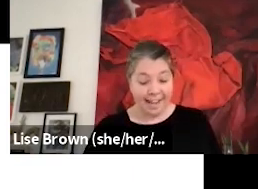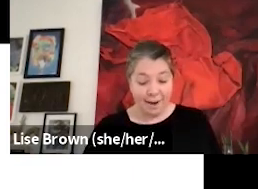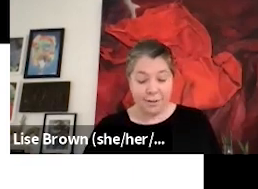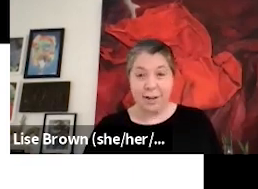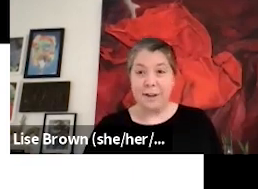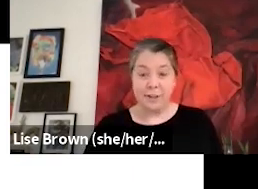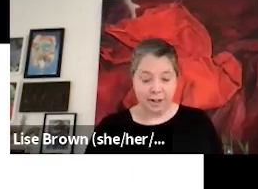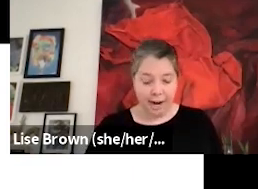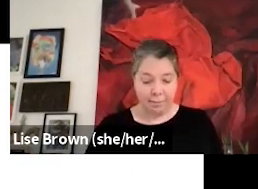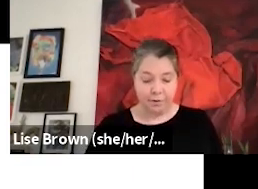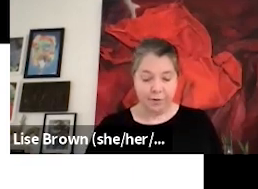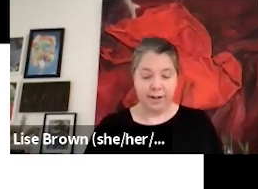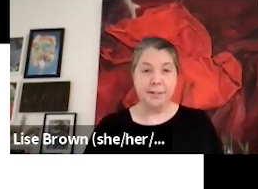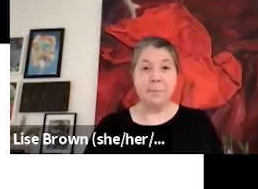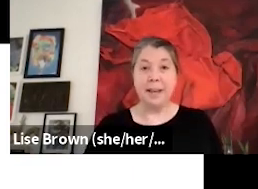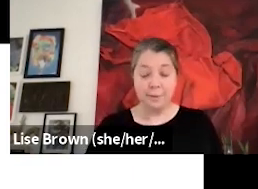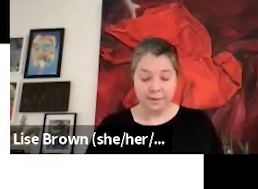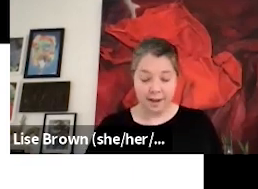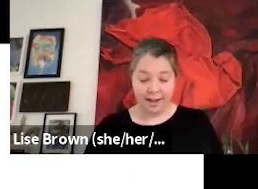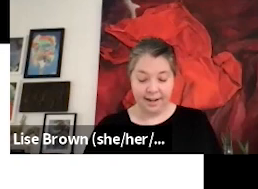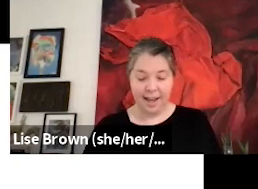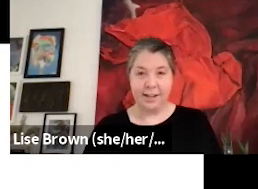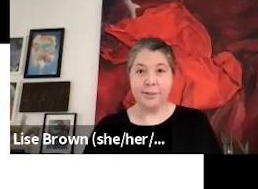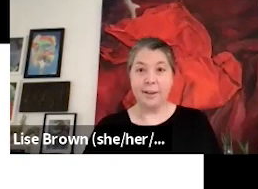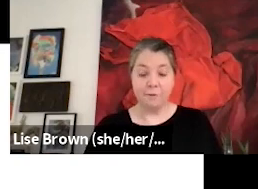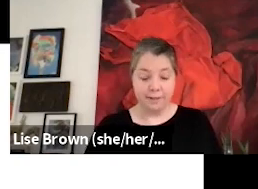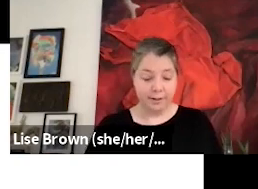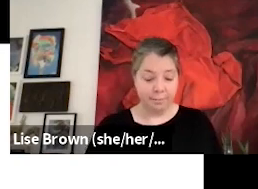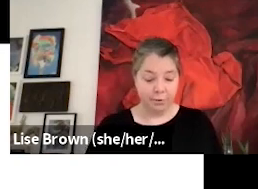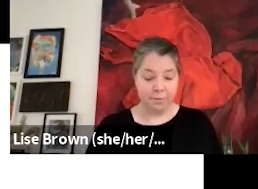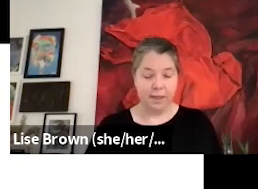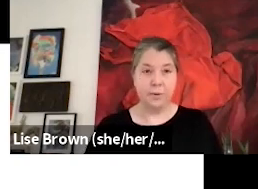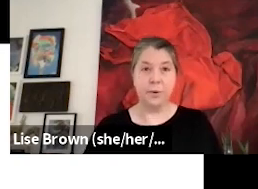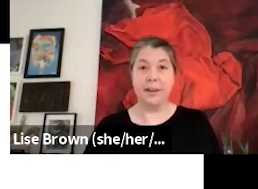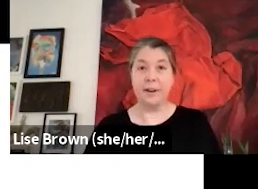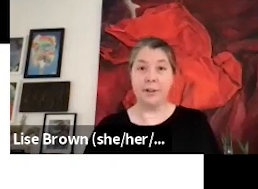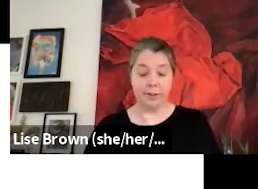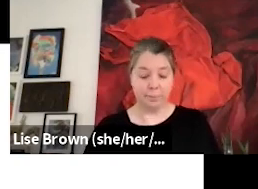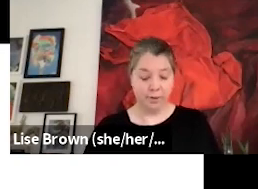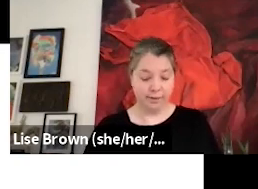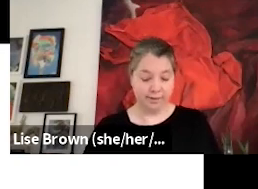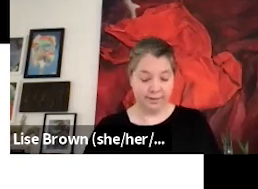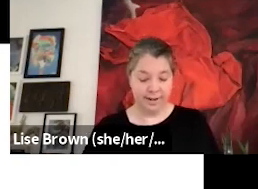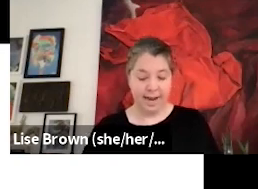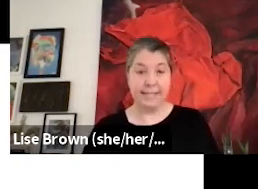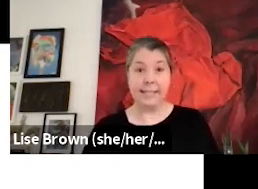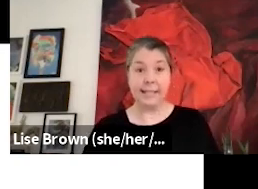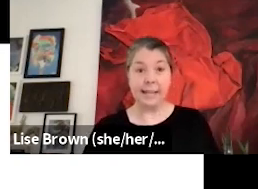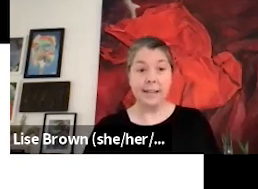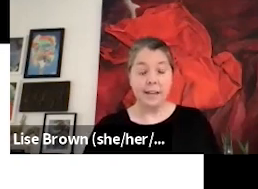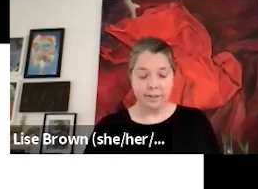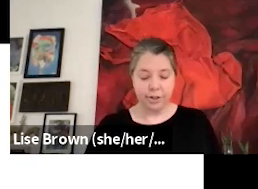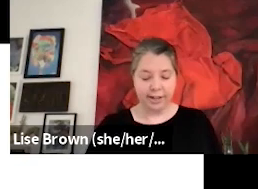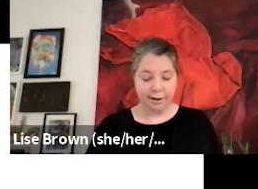When I say outdoor adventure, I am referring to being outside and using physical movement through adventure sports.